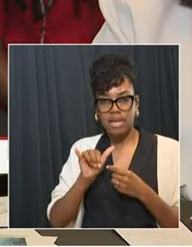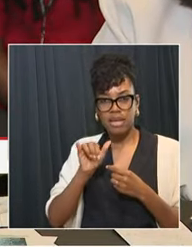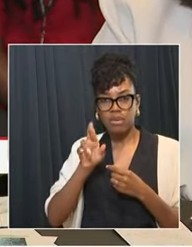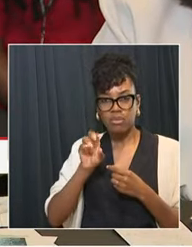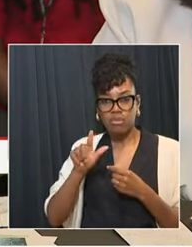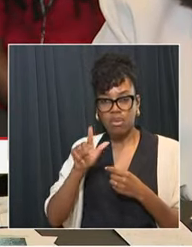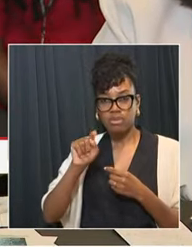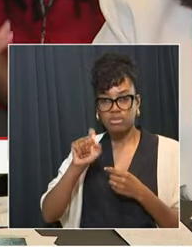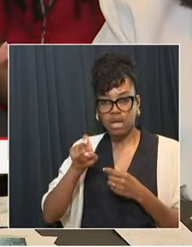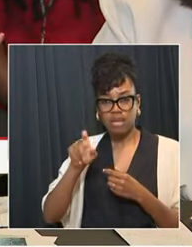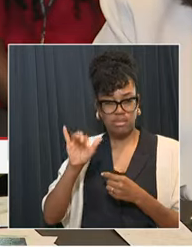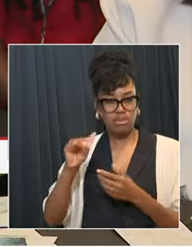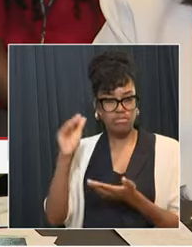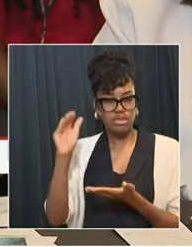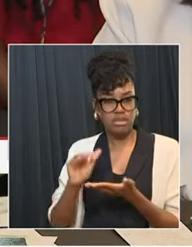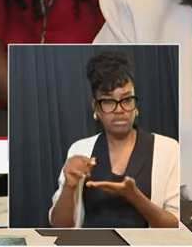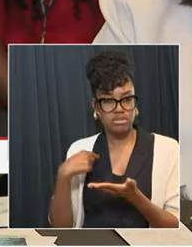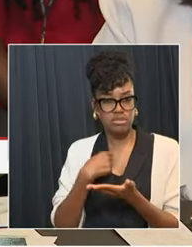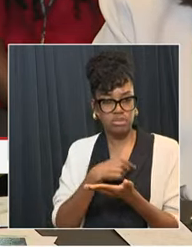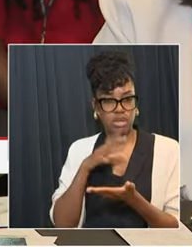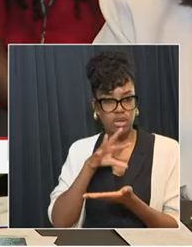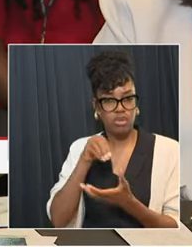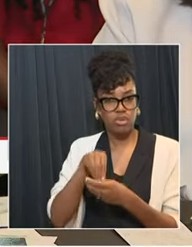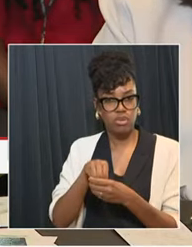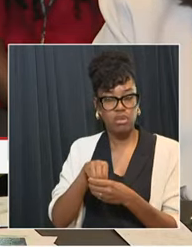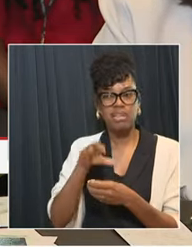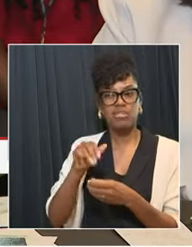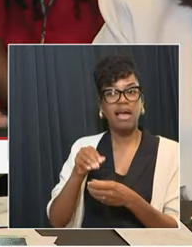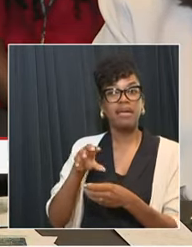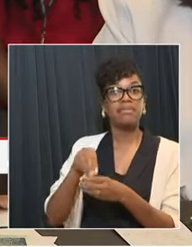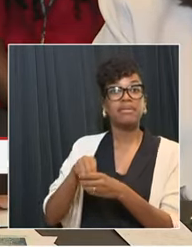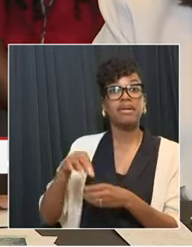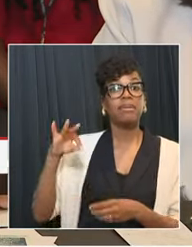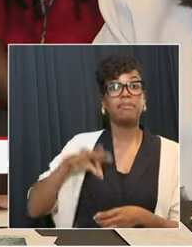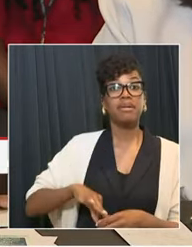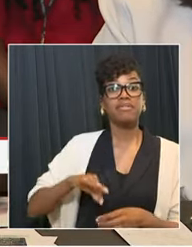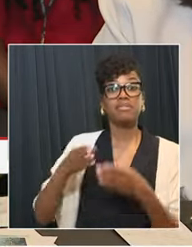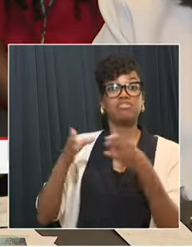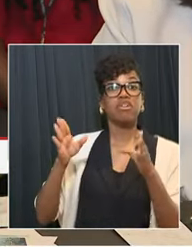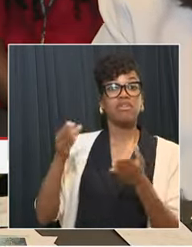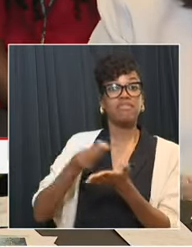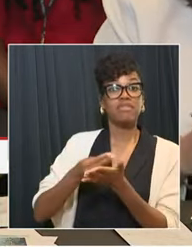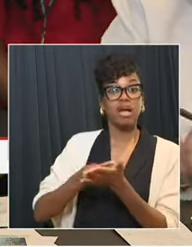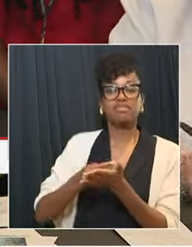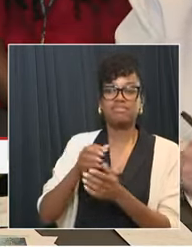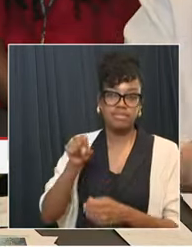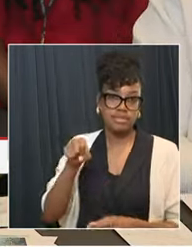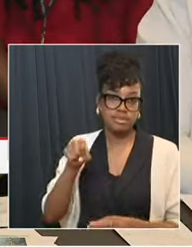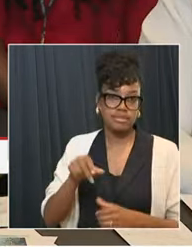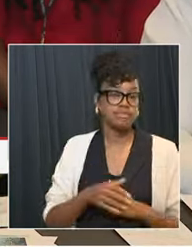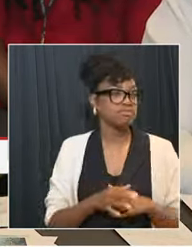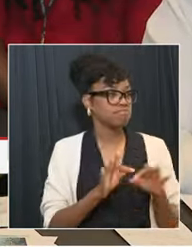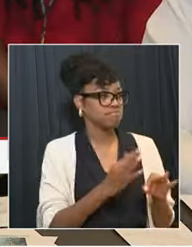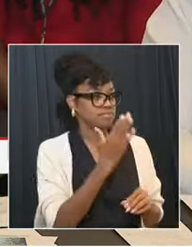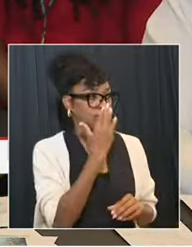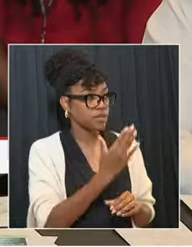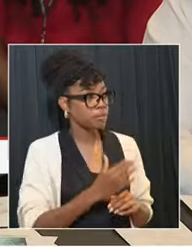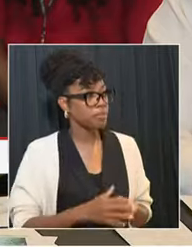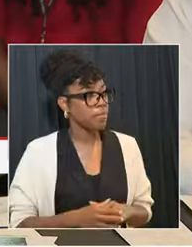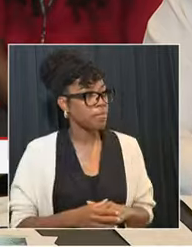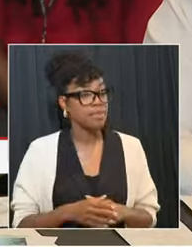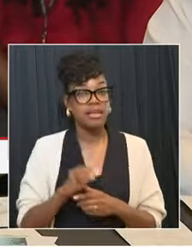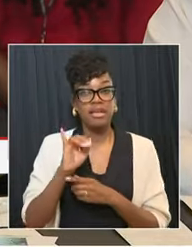we include. Right. Do the benefits go to the general fund? And the answer to that is yes. Okay. Thank you, Mayor. So